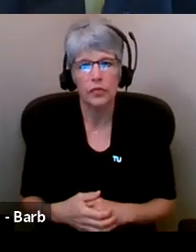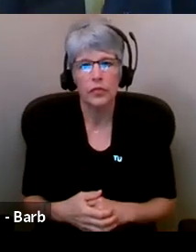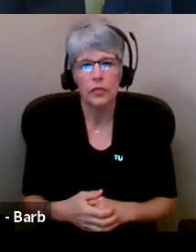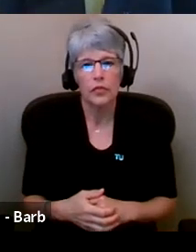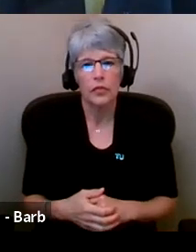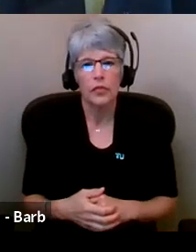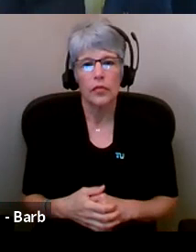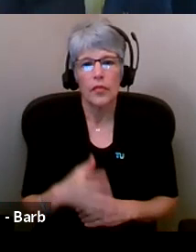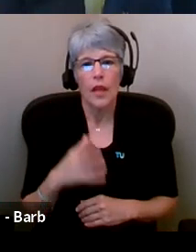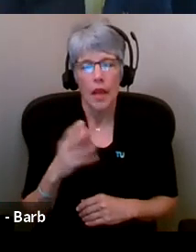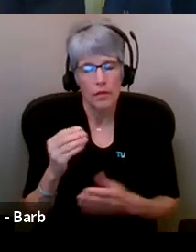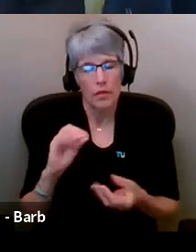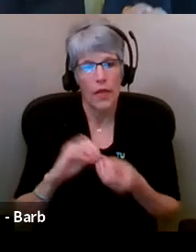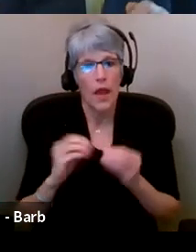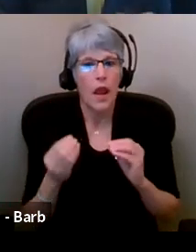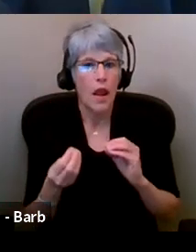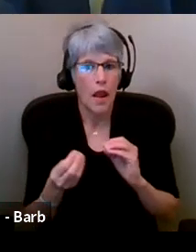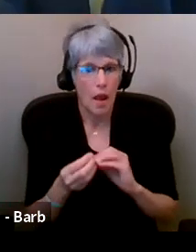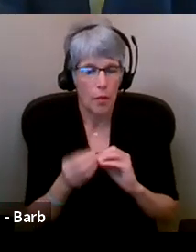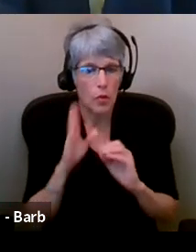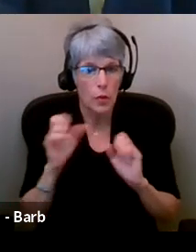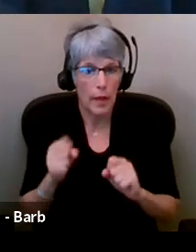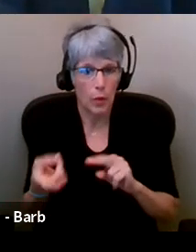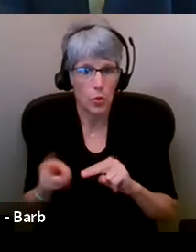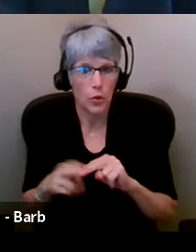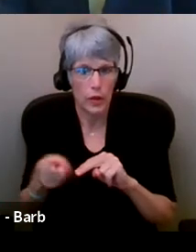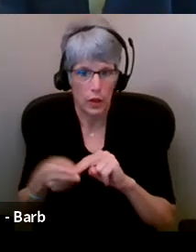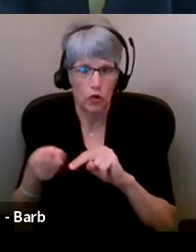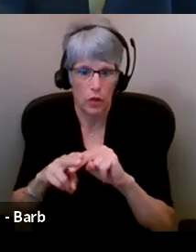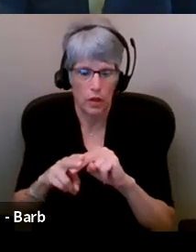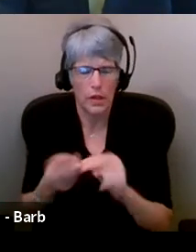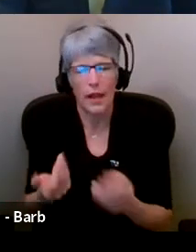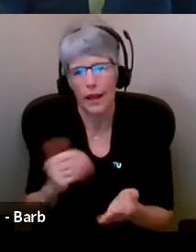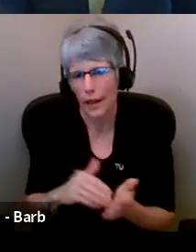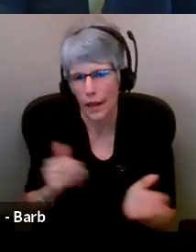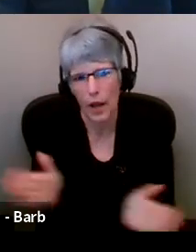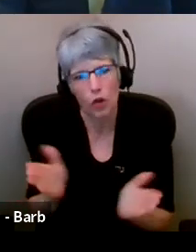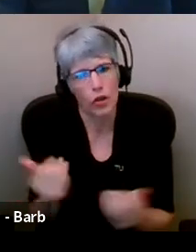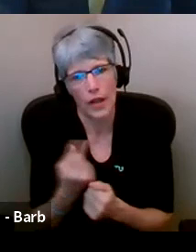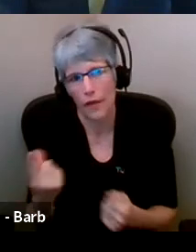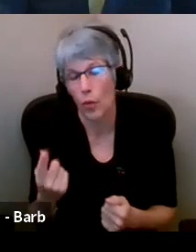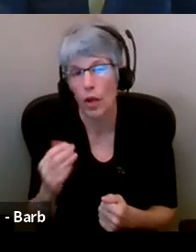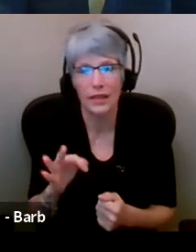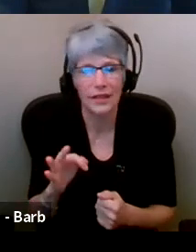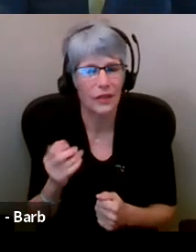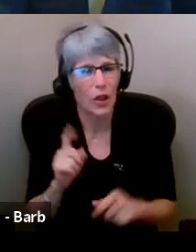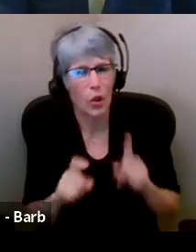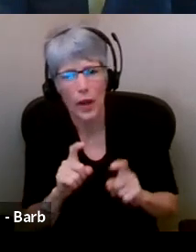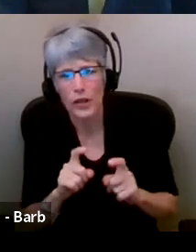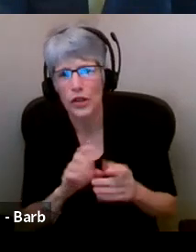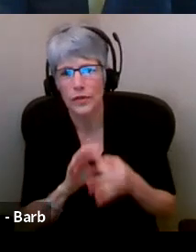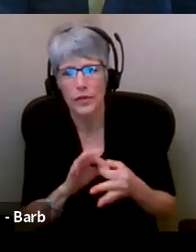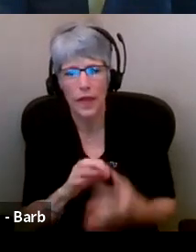we're looking at the fact that those numbers are going to be able to increase. Again, I'd encourage everybody, if you have questions around